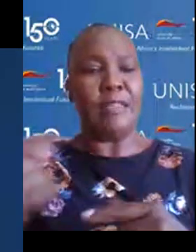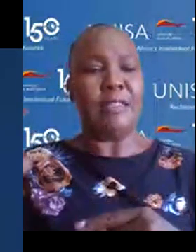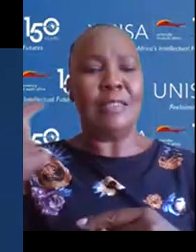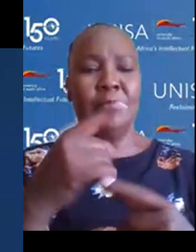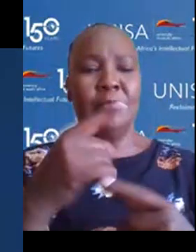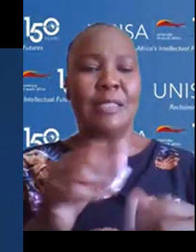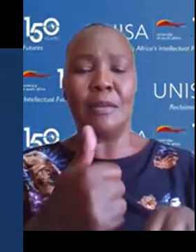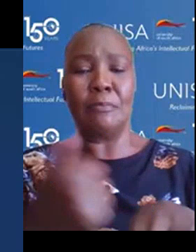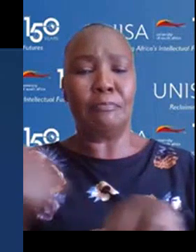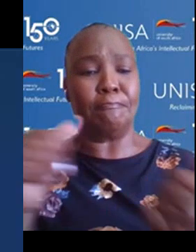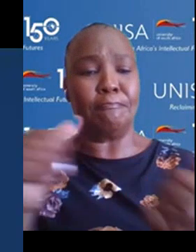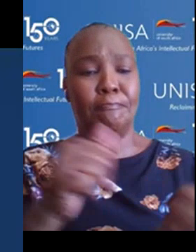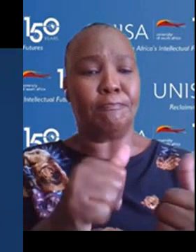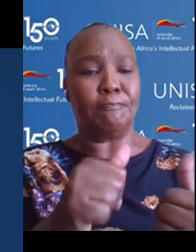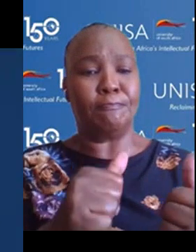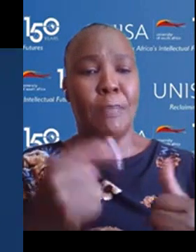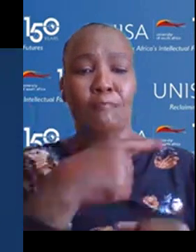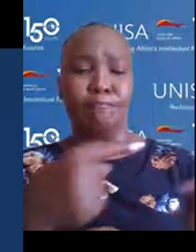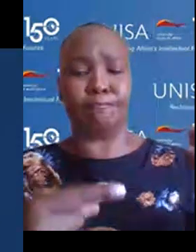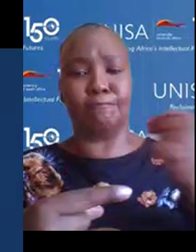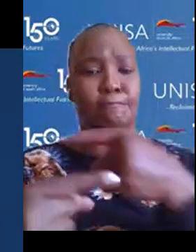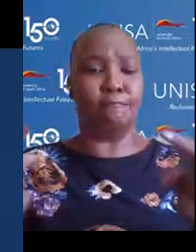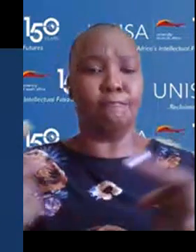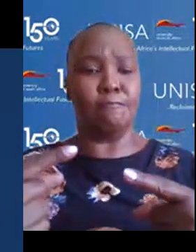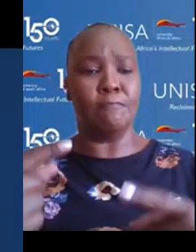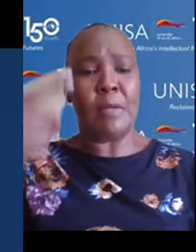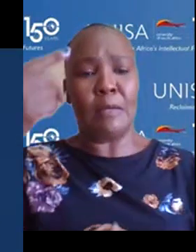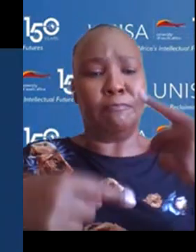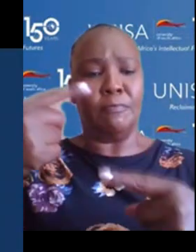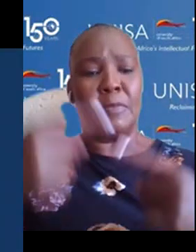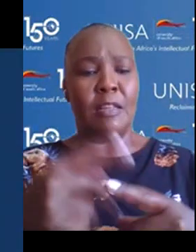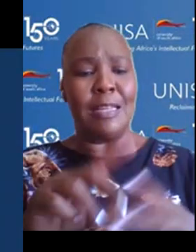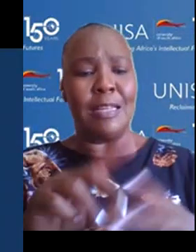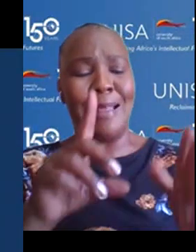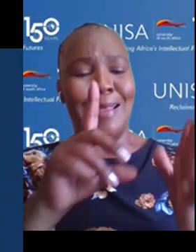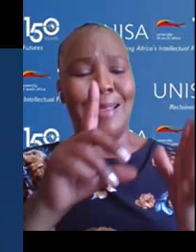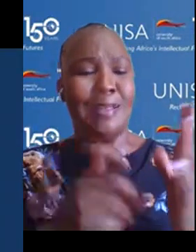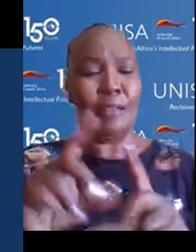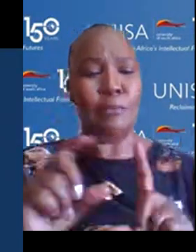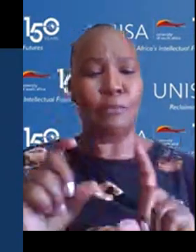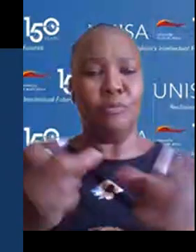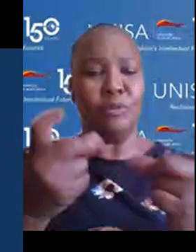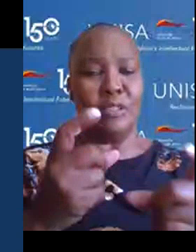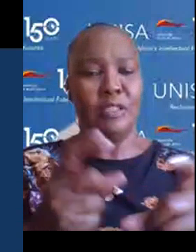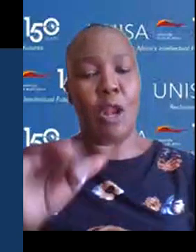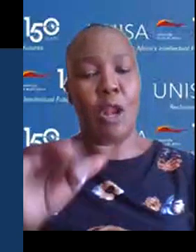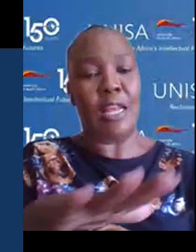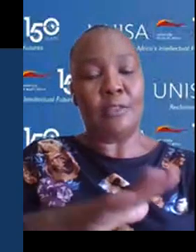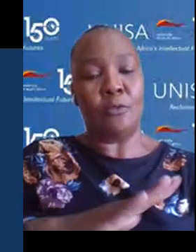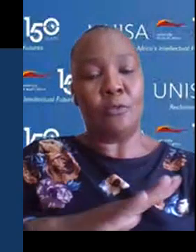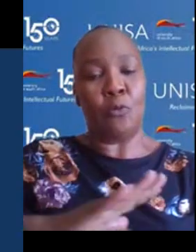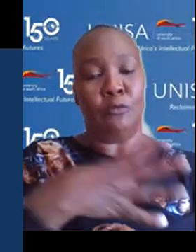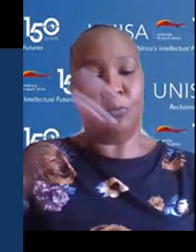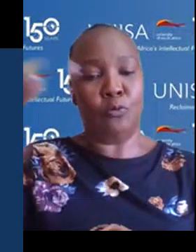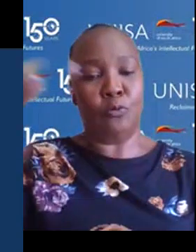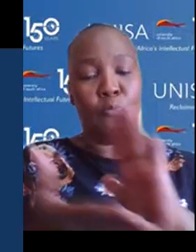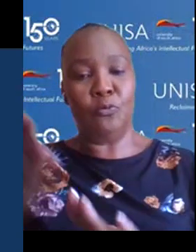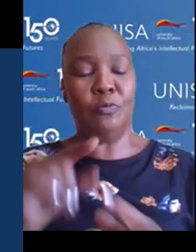navigation buttons. You've got your navigation pane. So if I click here, then it goes a bit quicker to the location that I would like to go